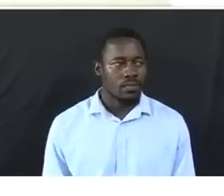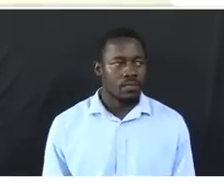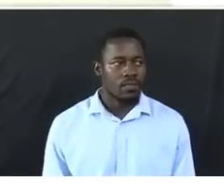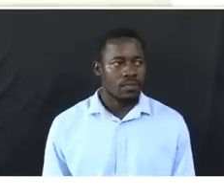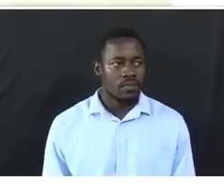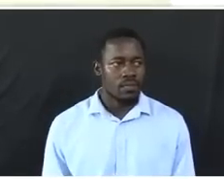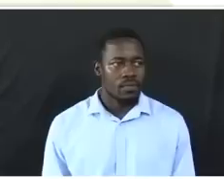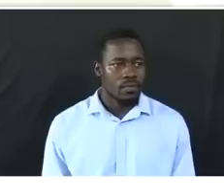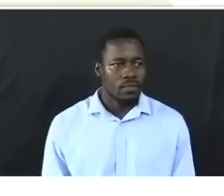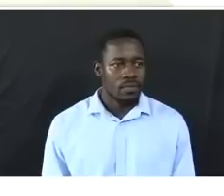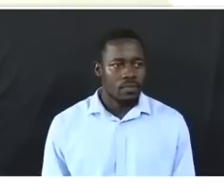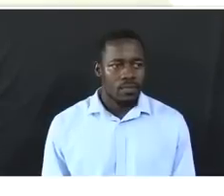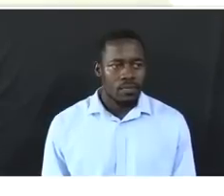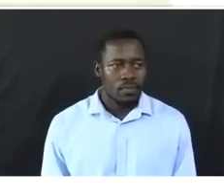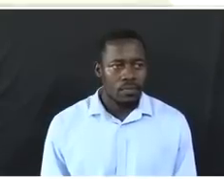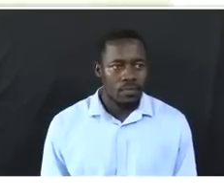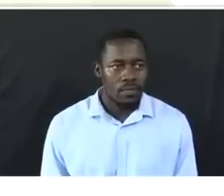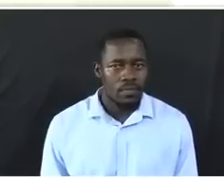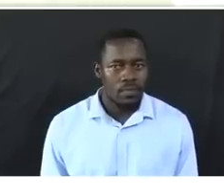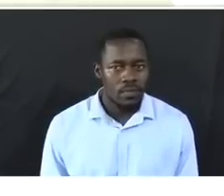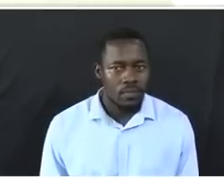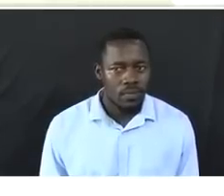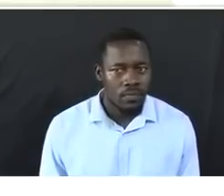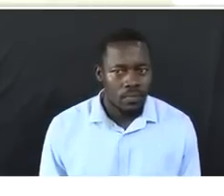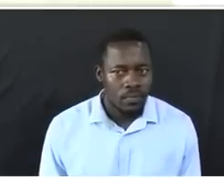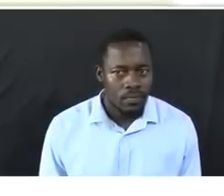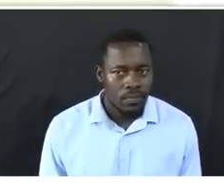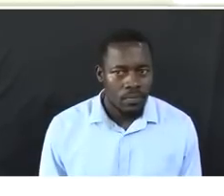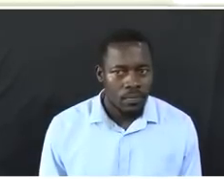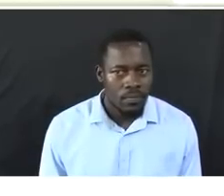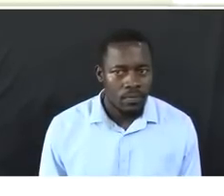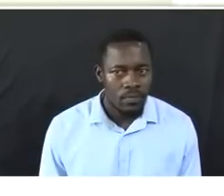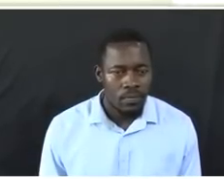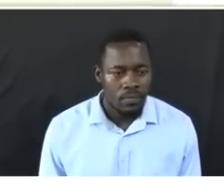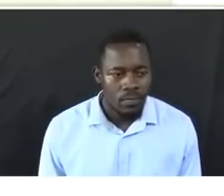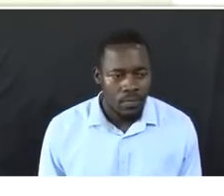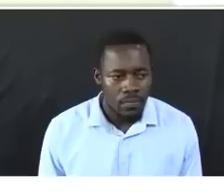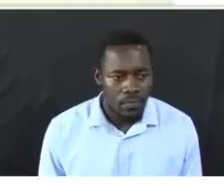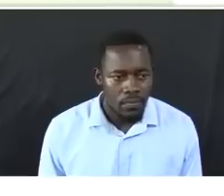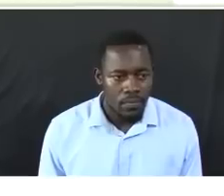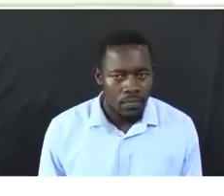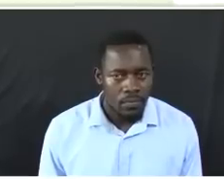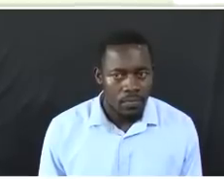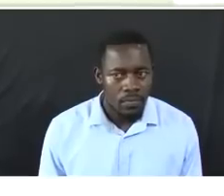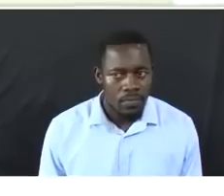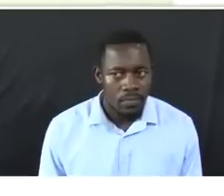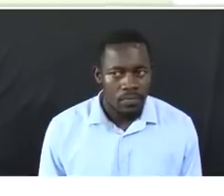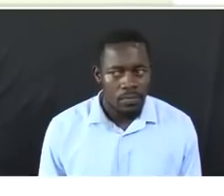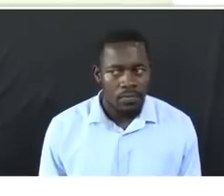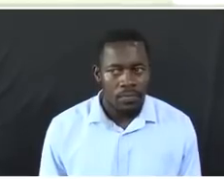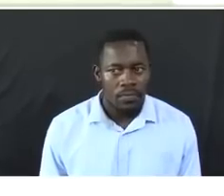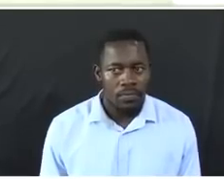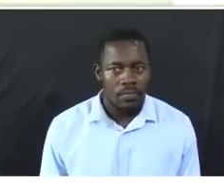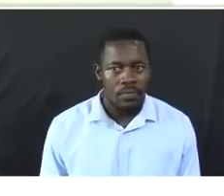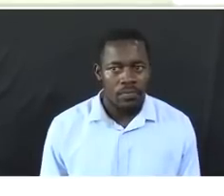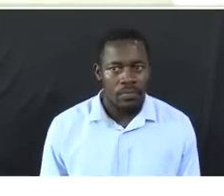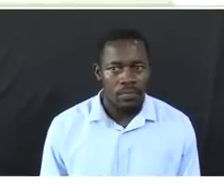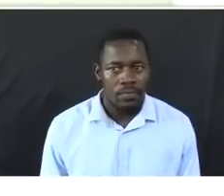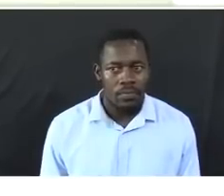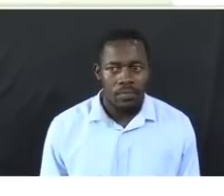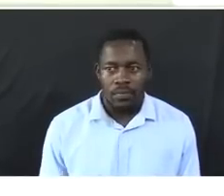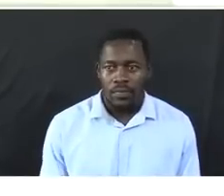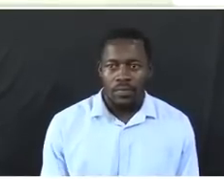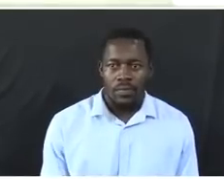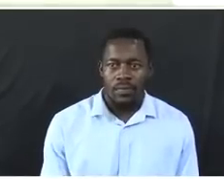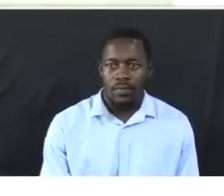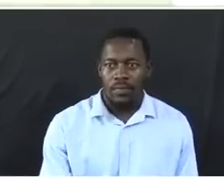non-Adventist that they want to get married, and the non-believer is not ready to convert, can I go ahead and